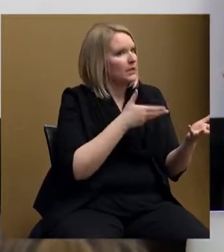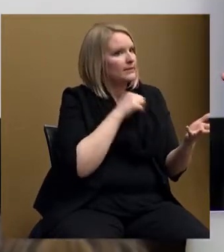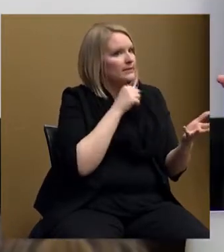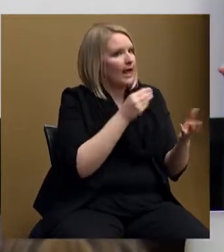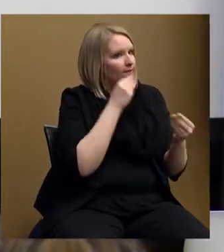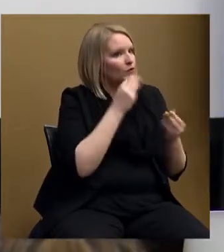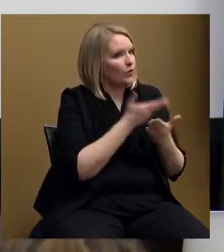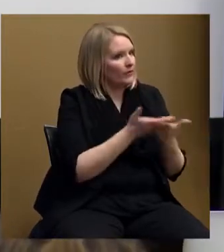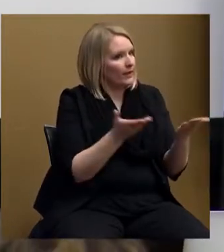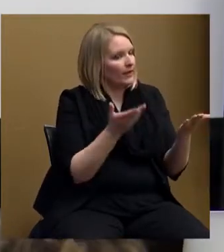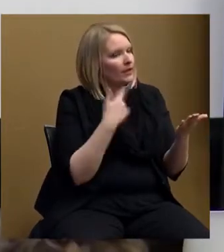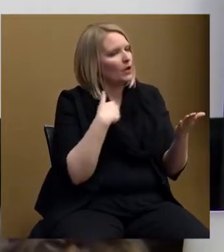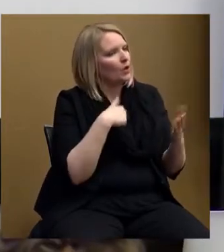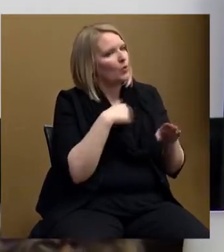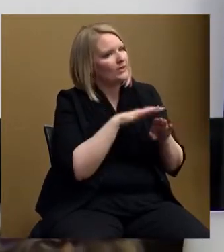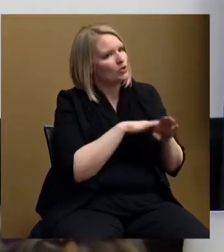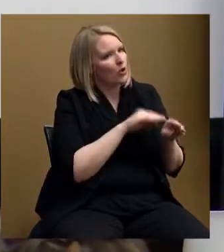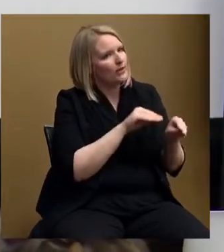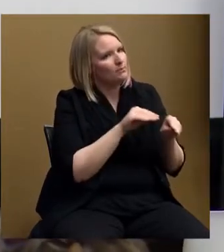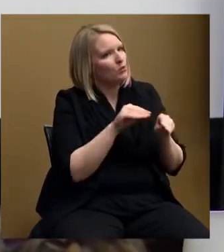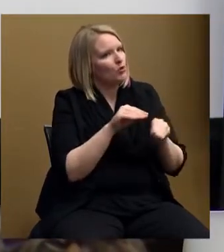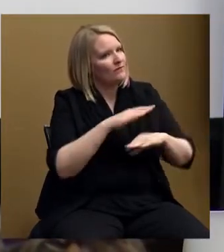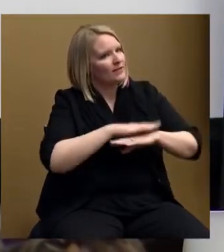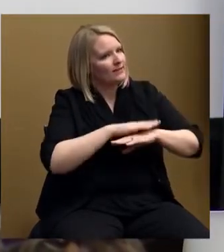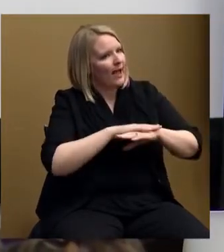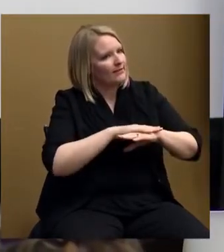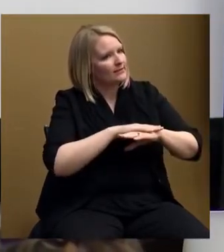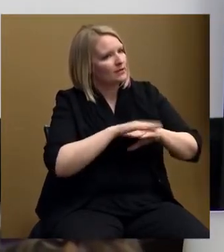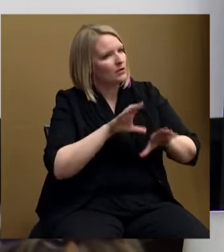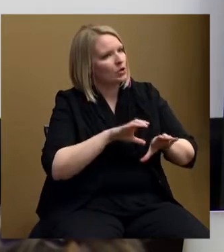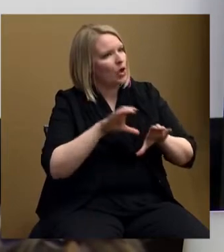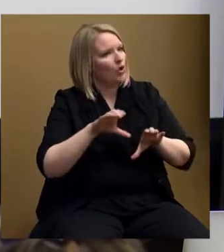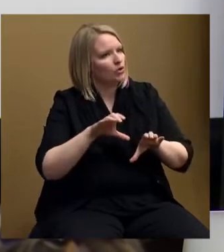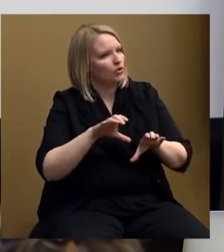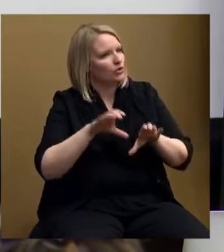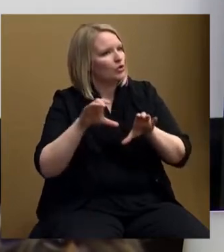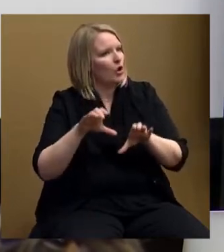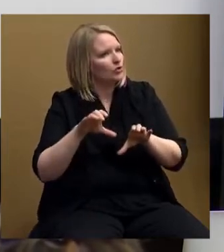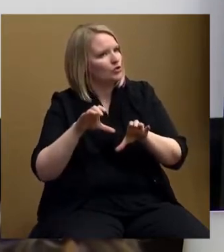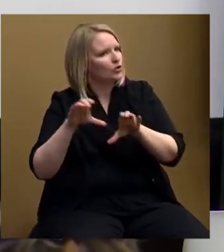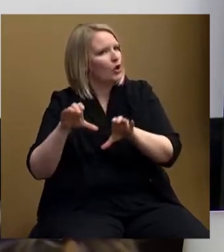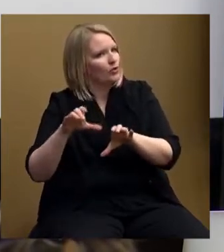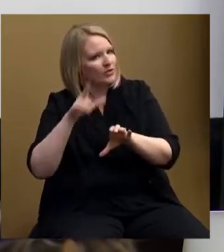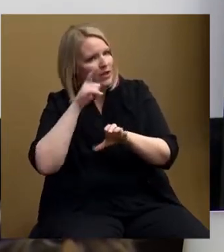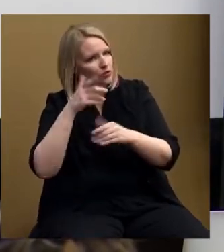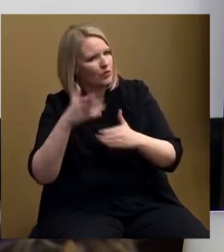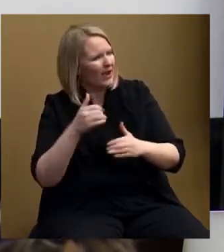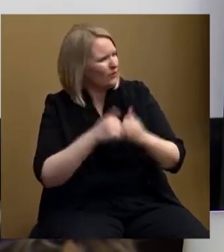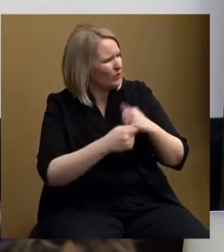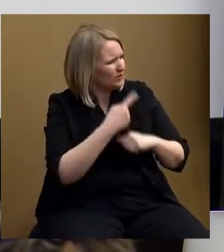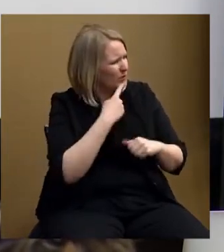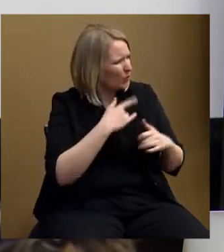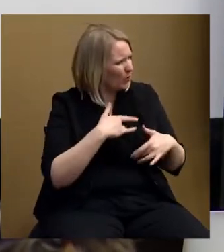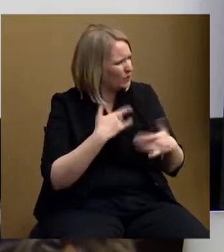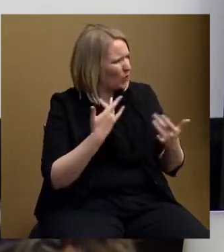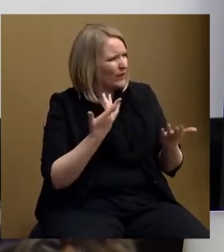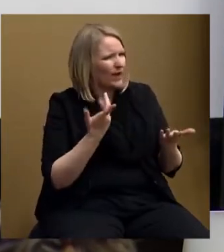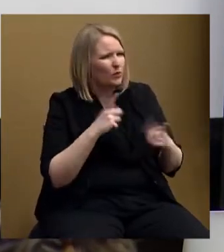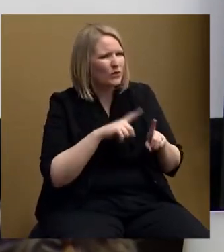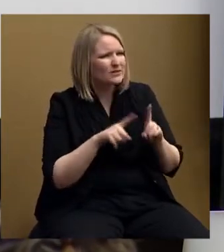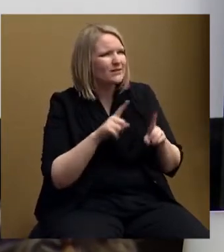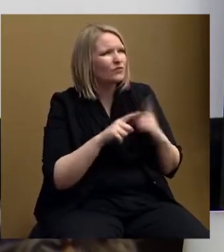food thing. Then we slowly moved the desk in closer, and then as everybody's like, what is going on? What's